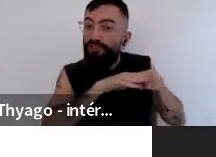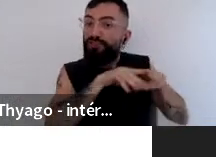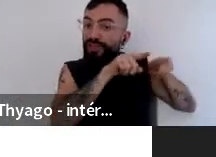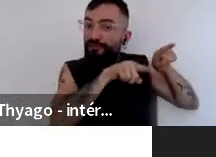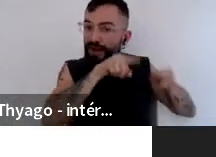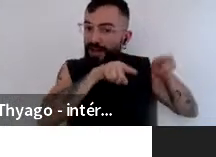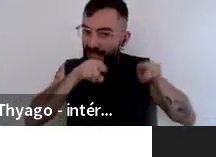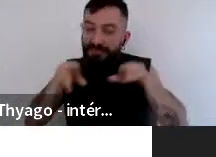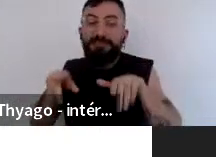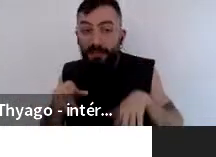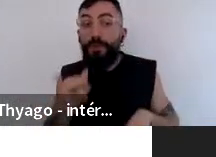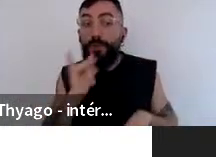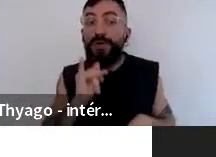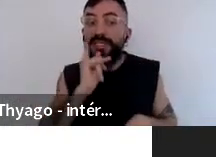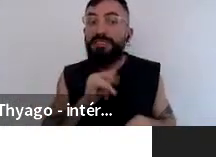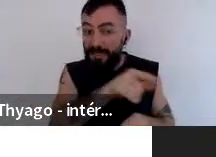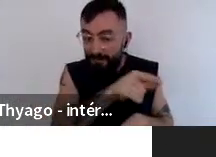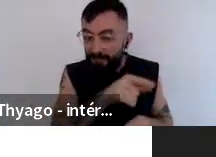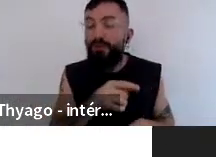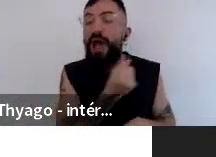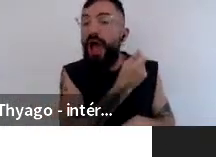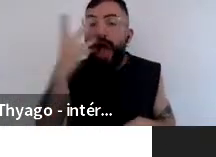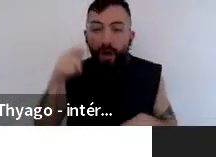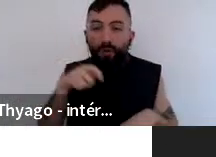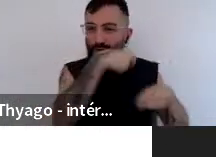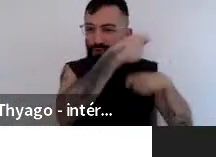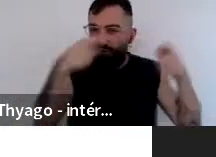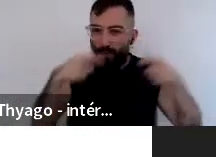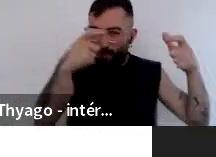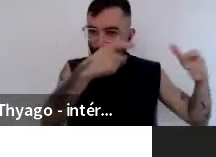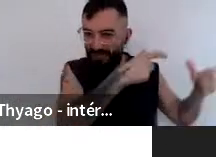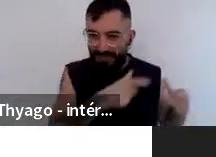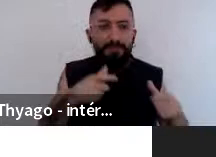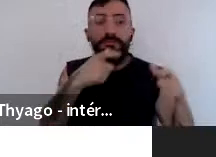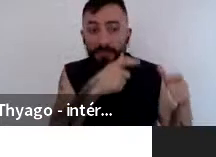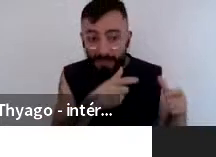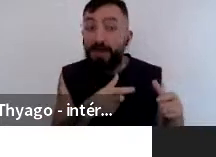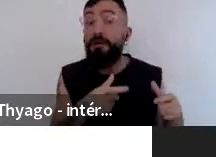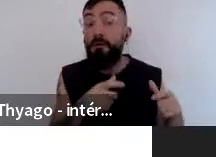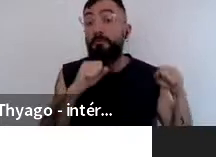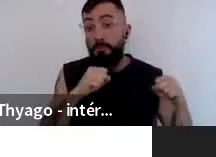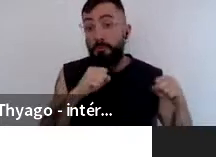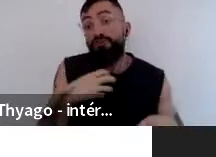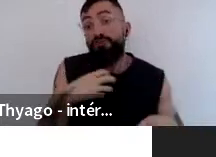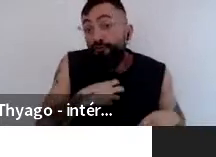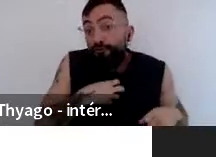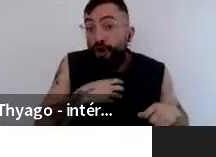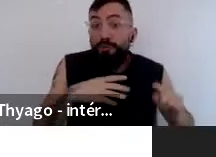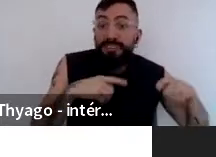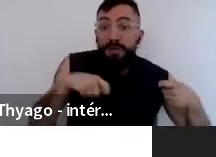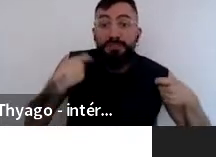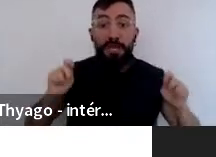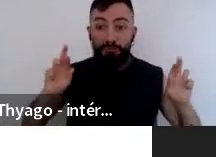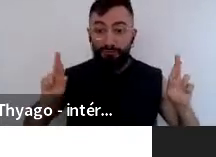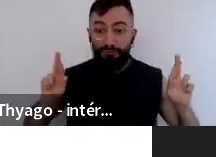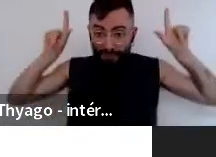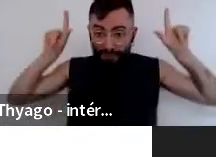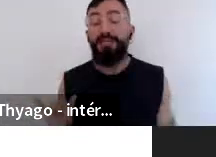the same toponym can be produced in different ways. So here we see